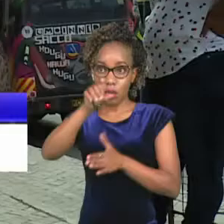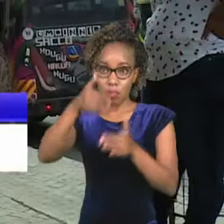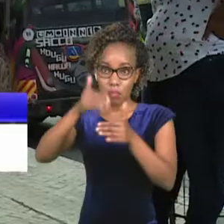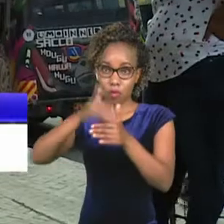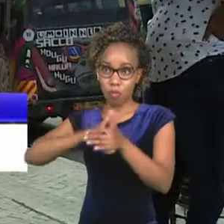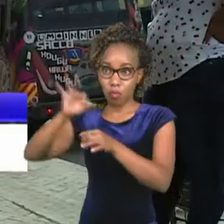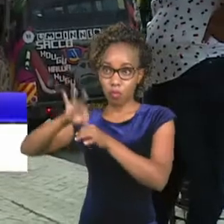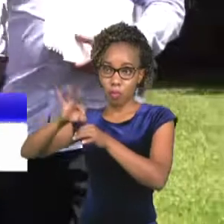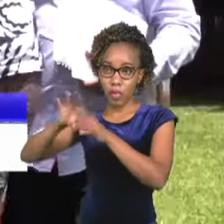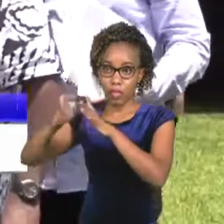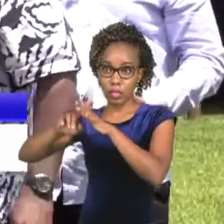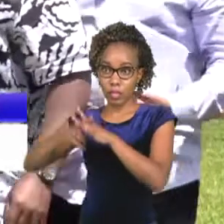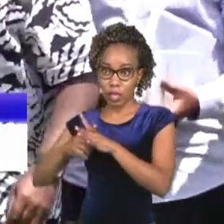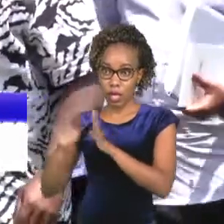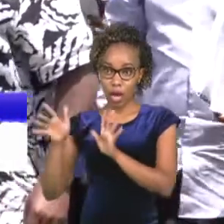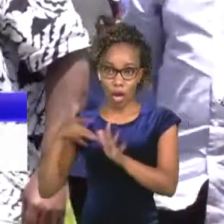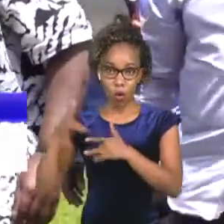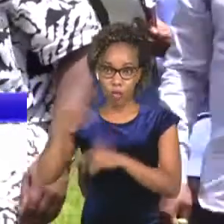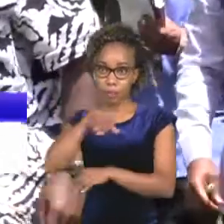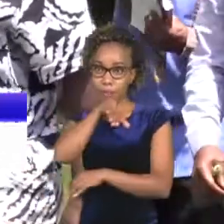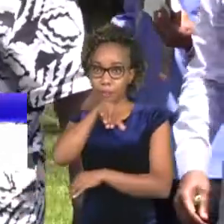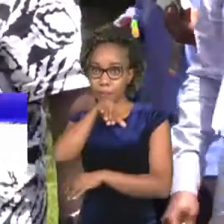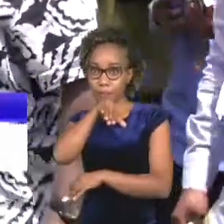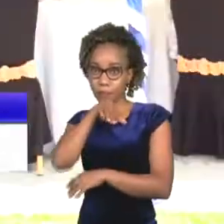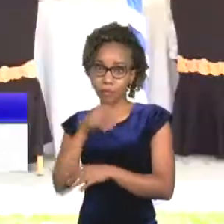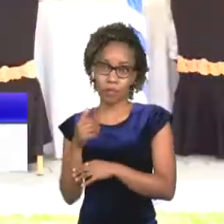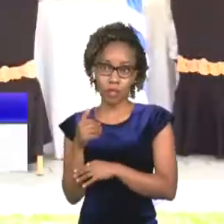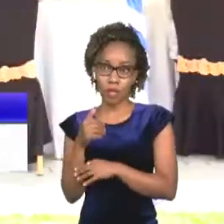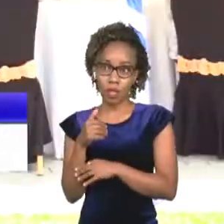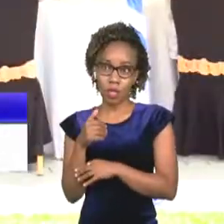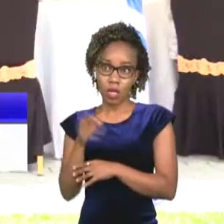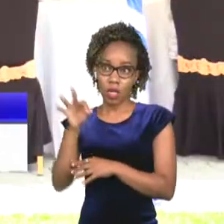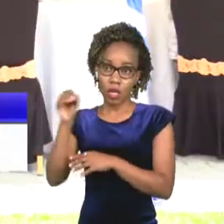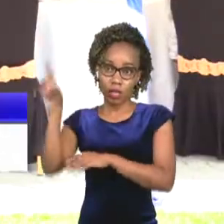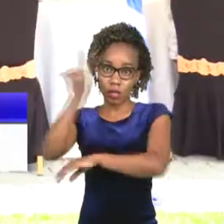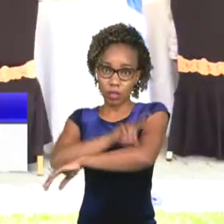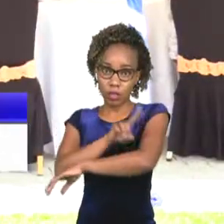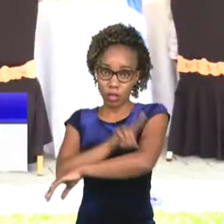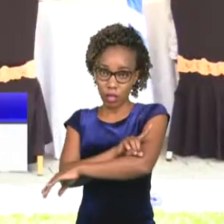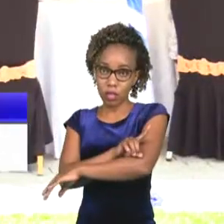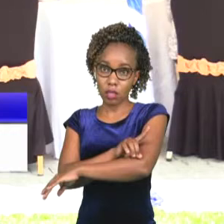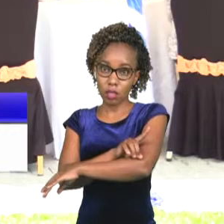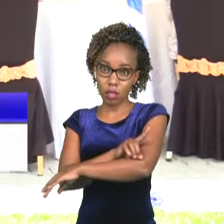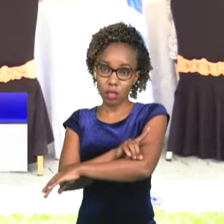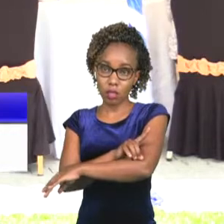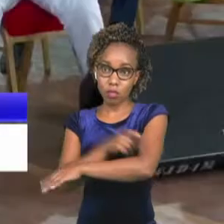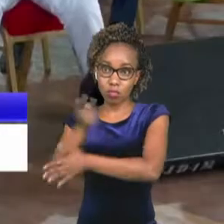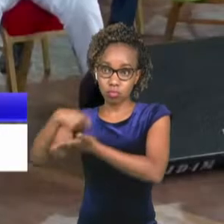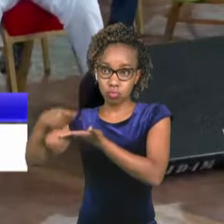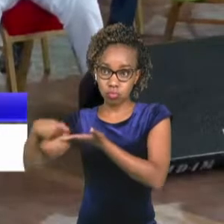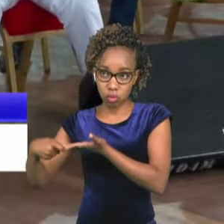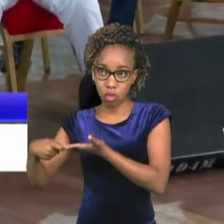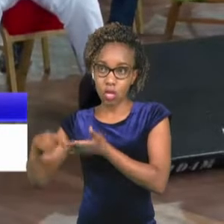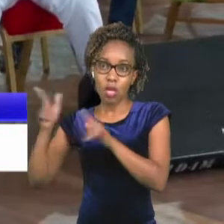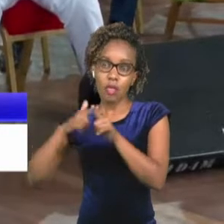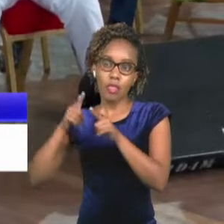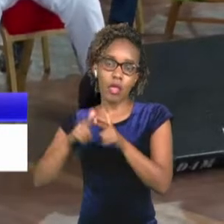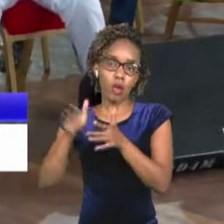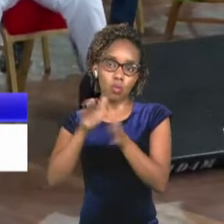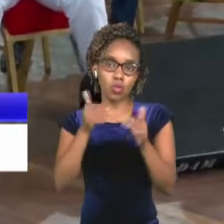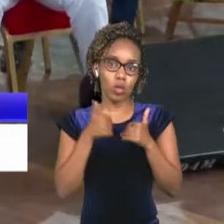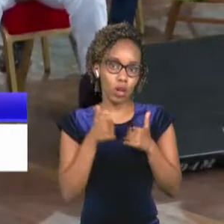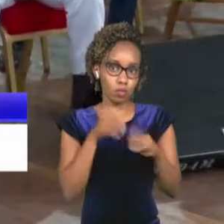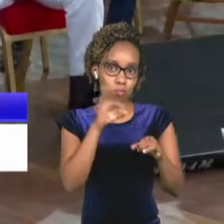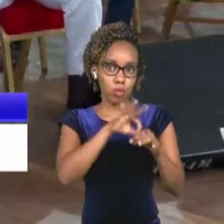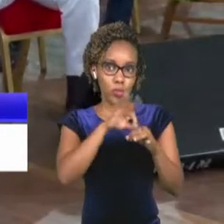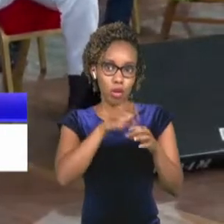exercise begins. According to Raila, the exercise, which is to be conducted within 30 days, will be done expeditiously so as to pave way for the